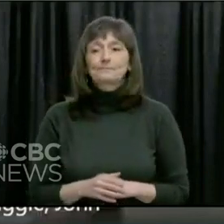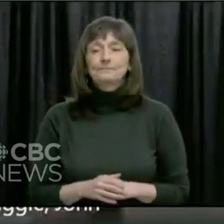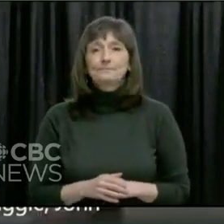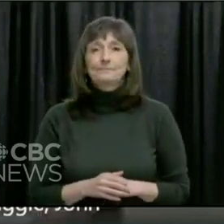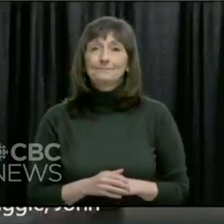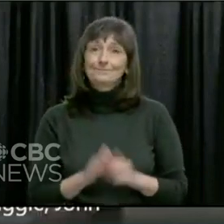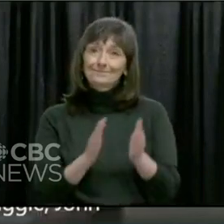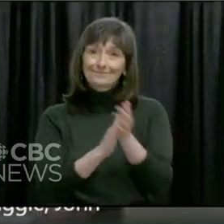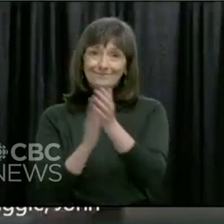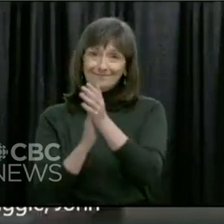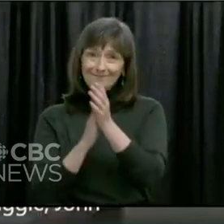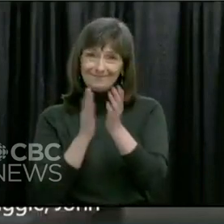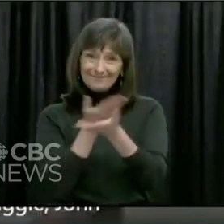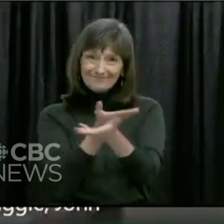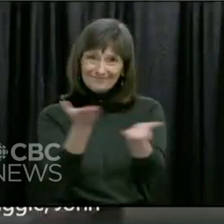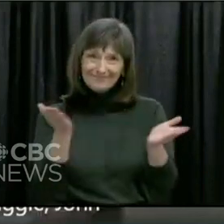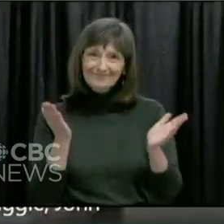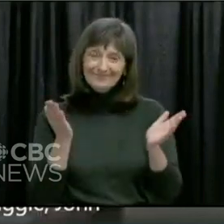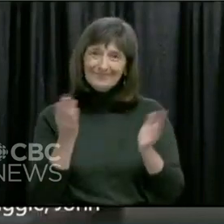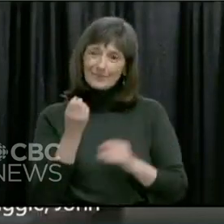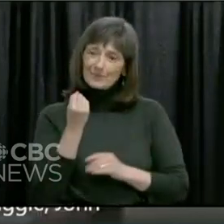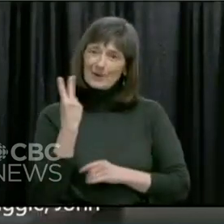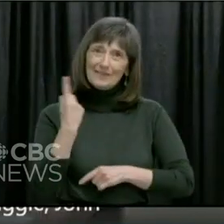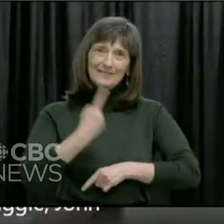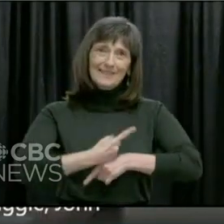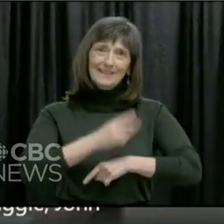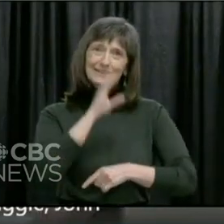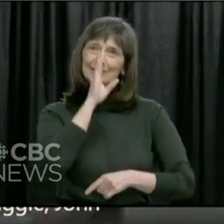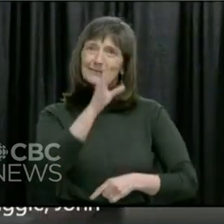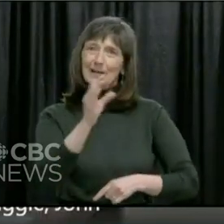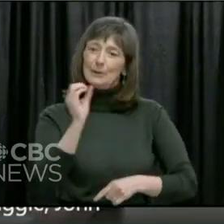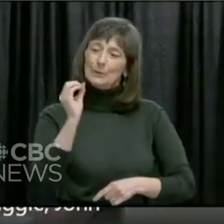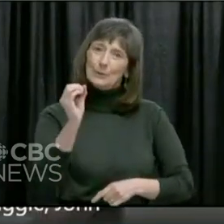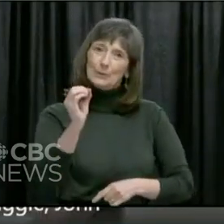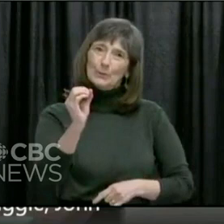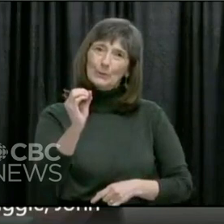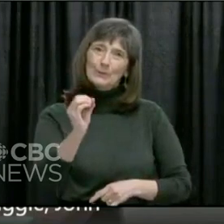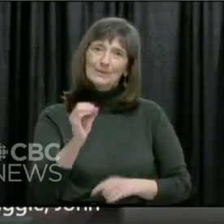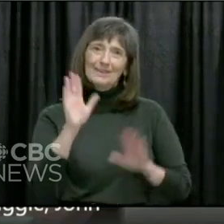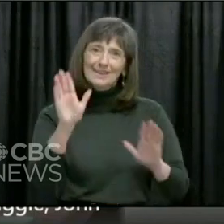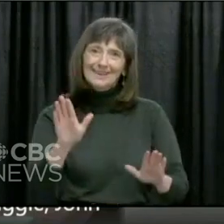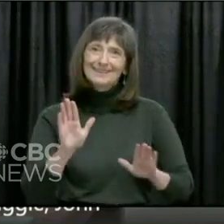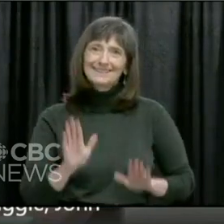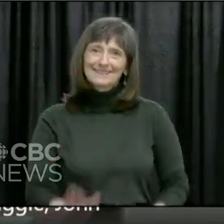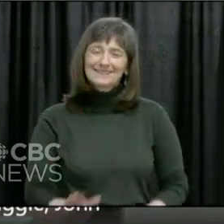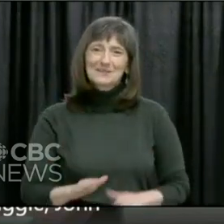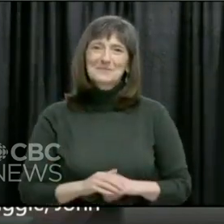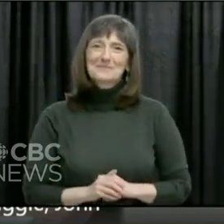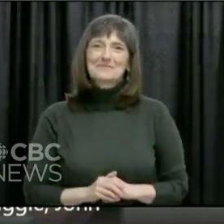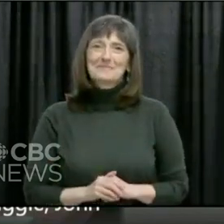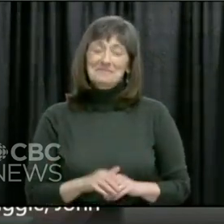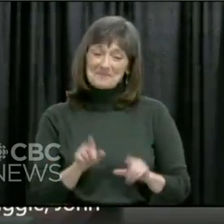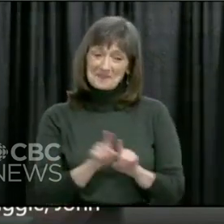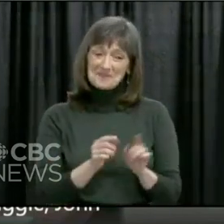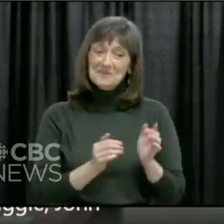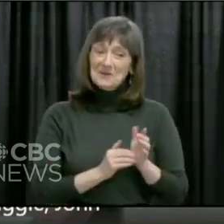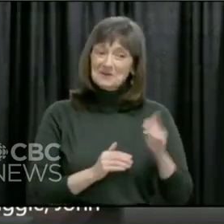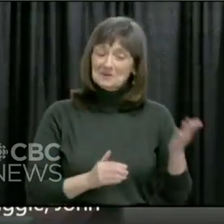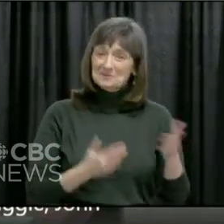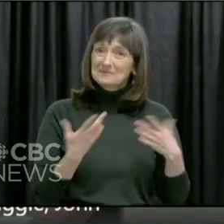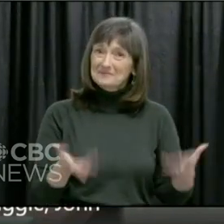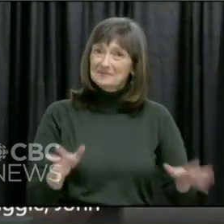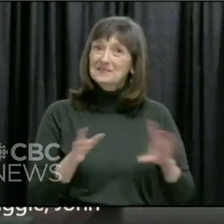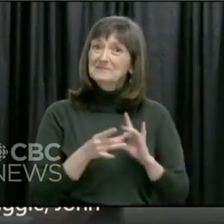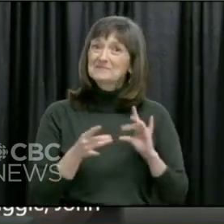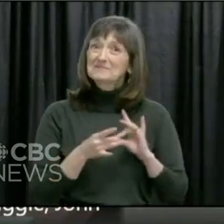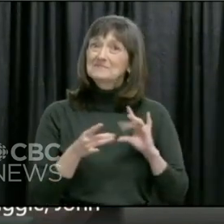done, everyone. We have 12 days with no cases, and that's great news. And as Dr. Fitzgerald said, it's obvious that we